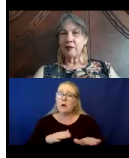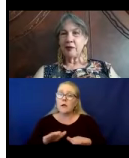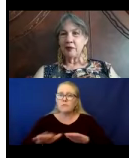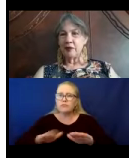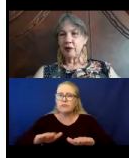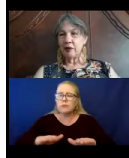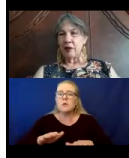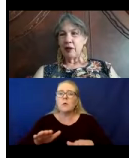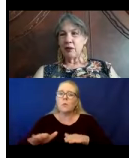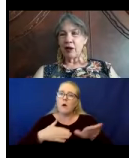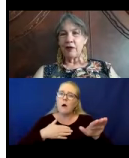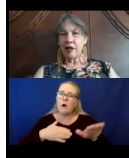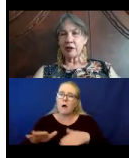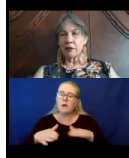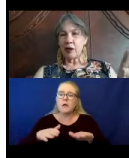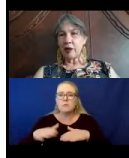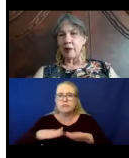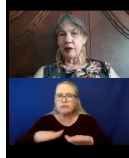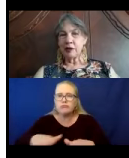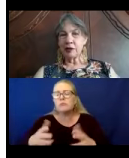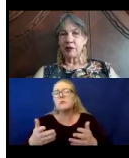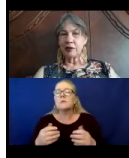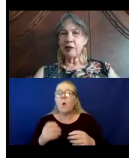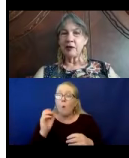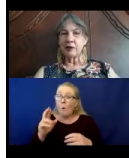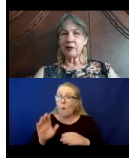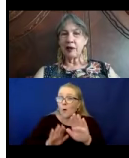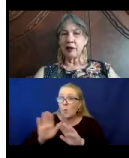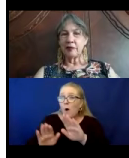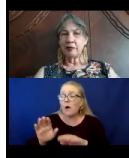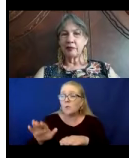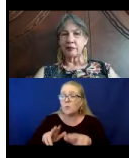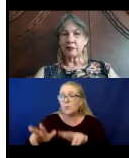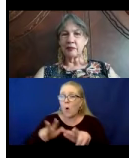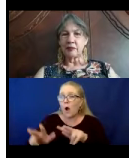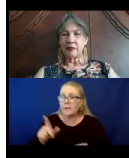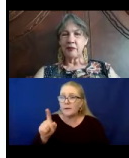and then walk fast or walk up hills, include some hills in your walk.